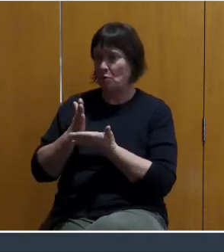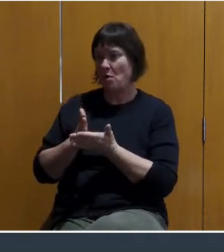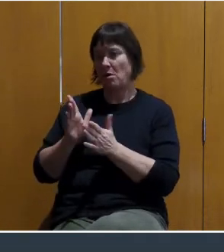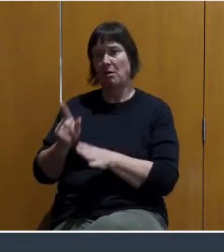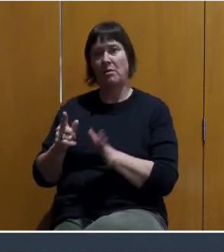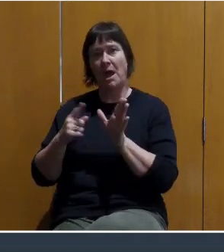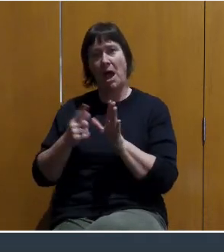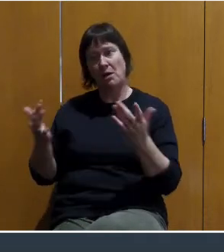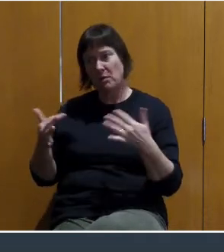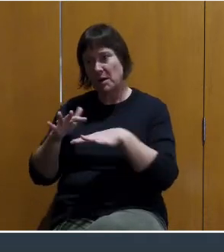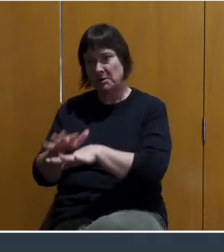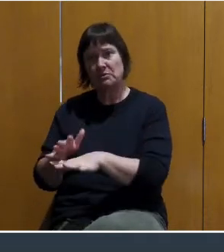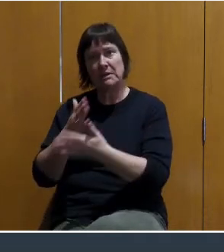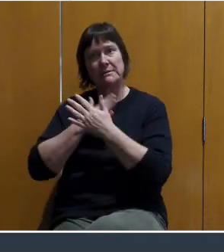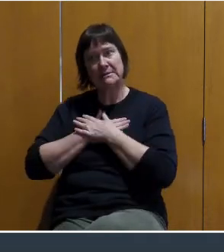wildlife.